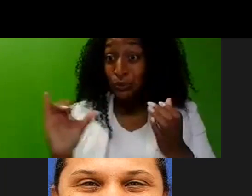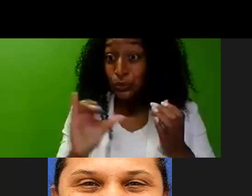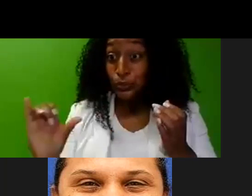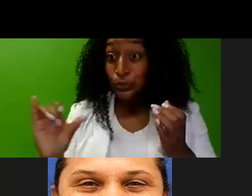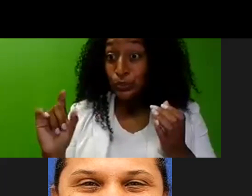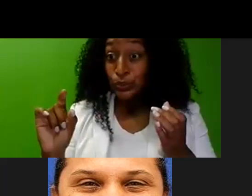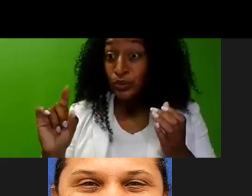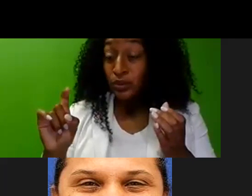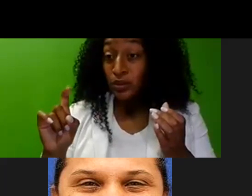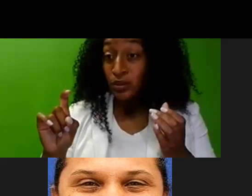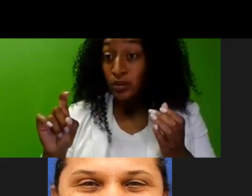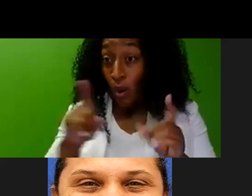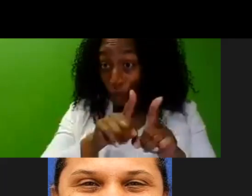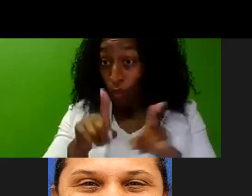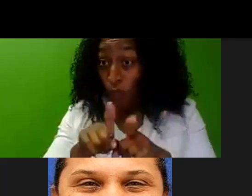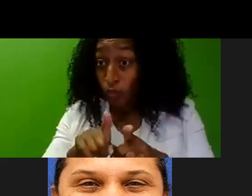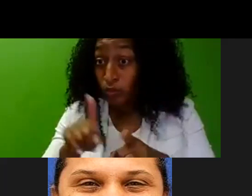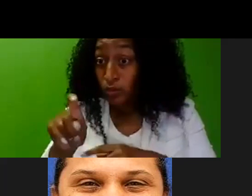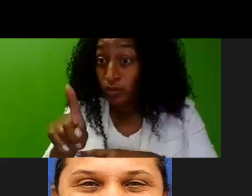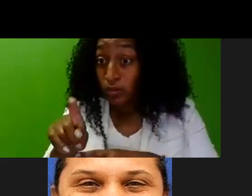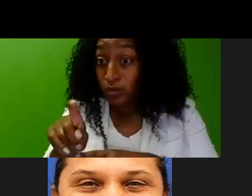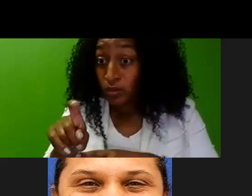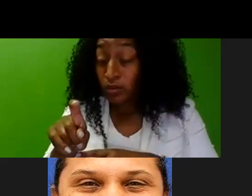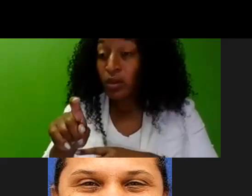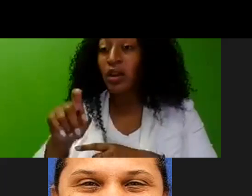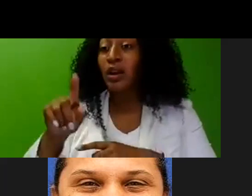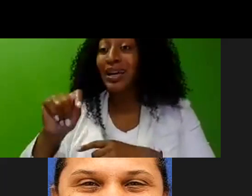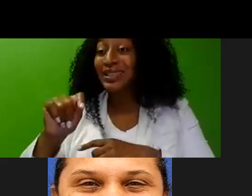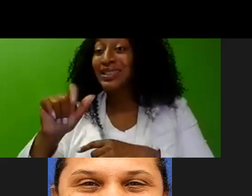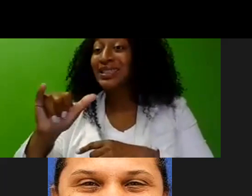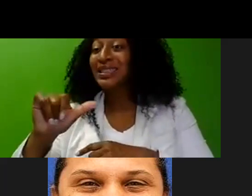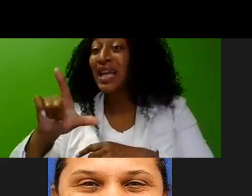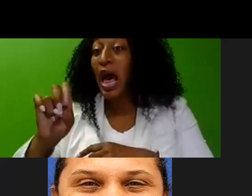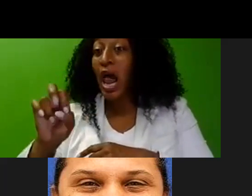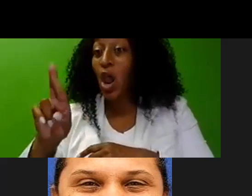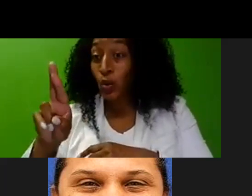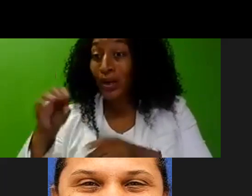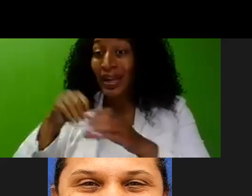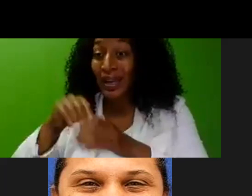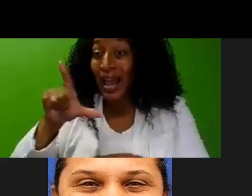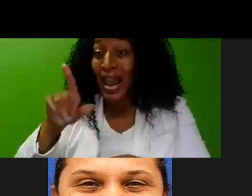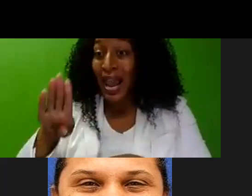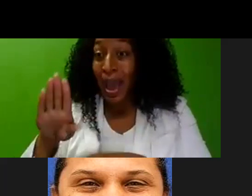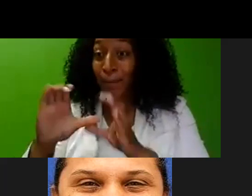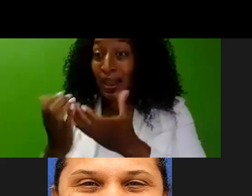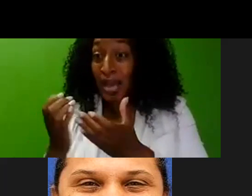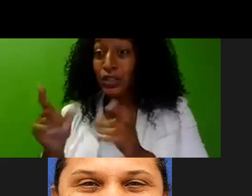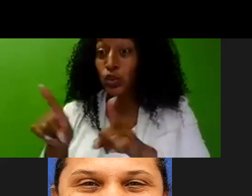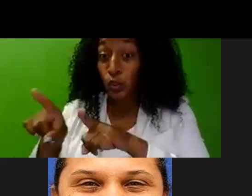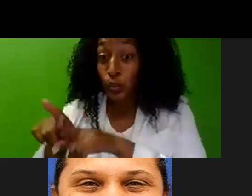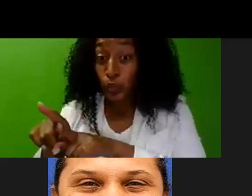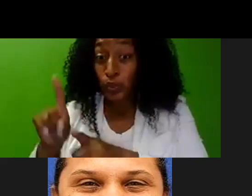Tyler, yes, I know Tyler is in the lab Yes, class. ma'am. Miles, are you in the lab class as